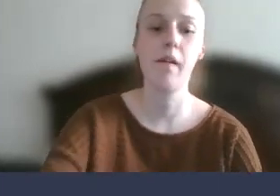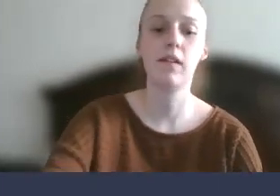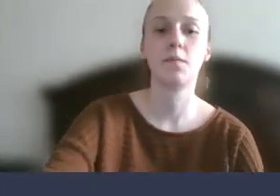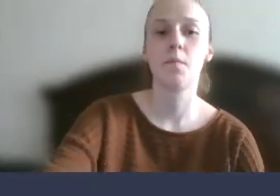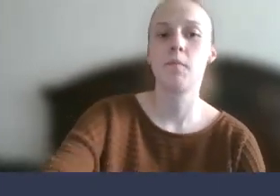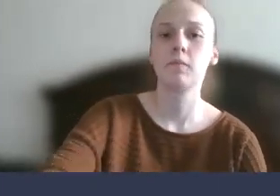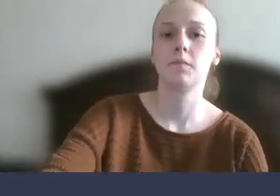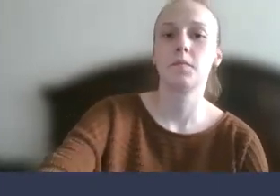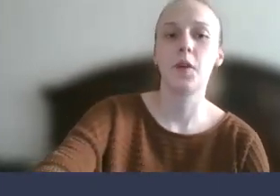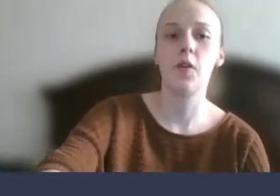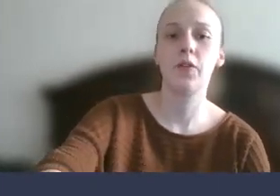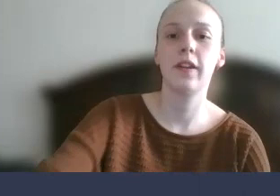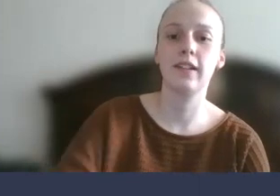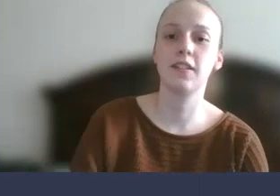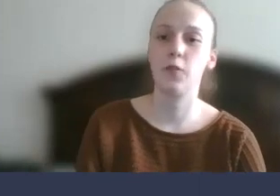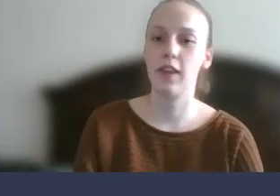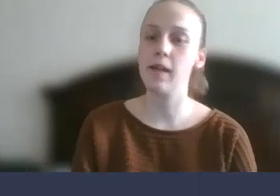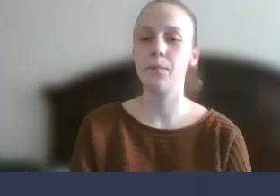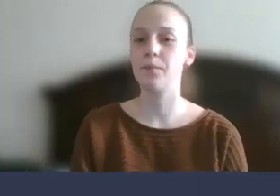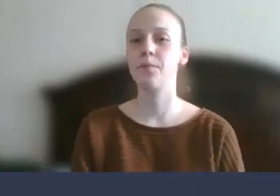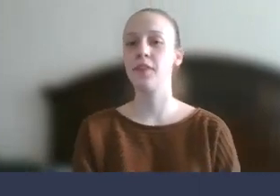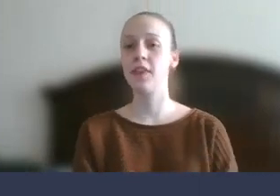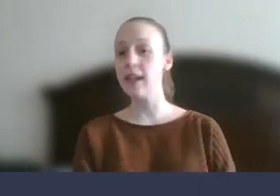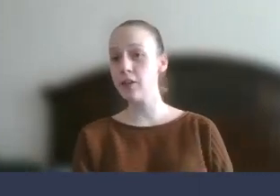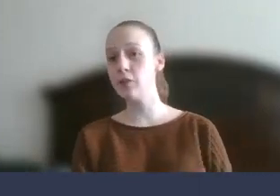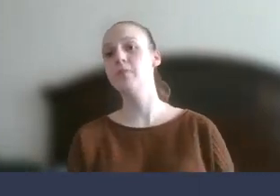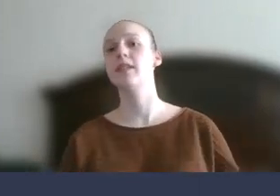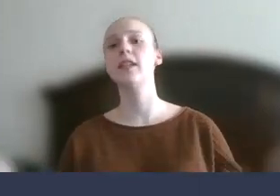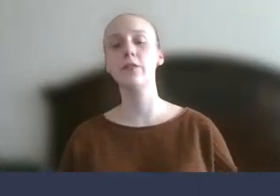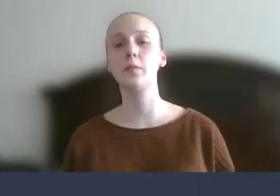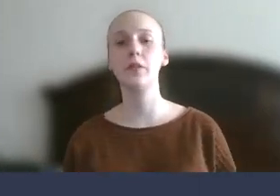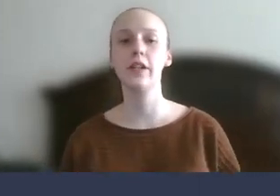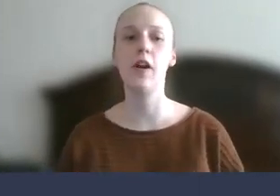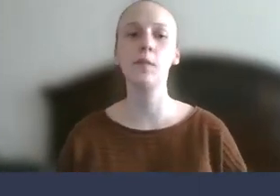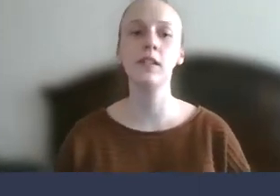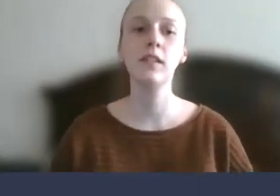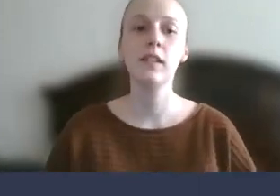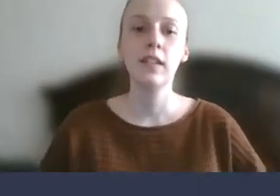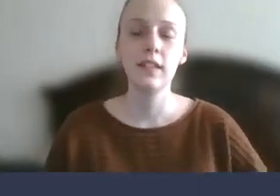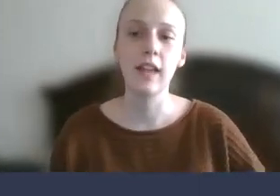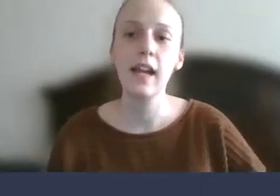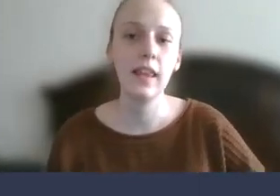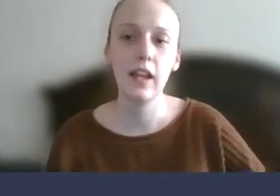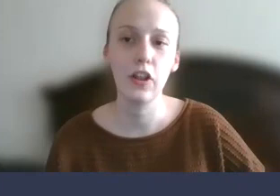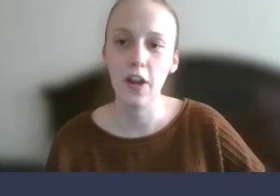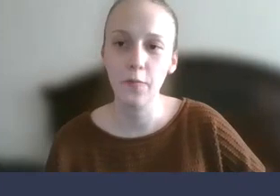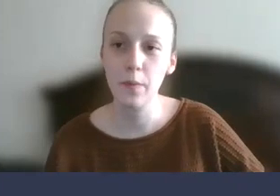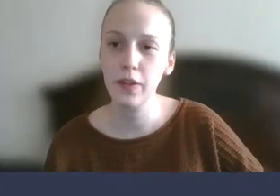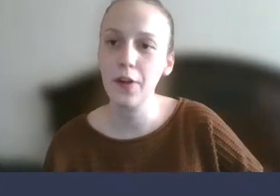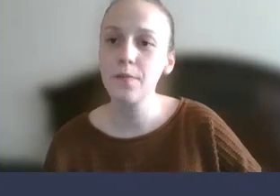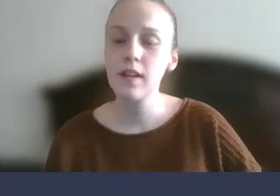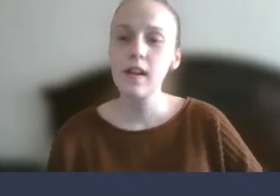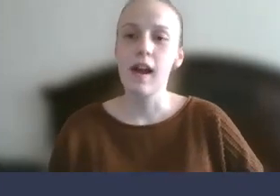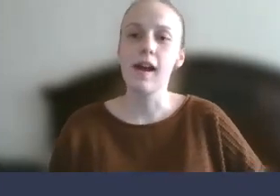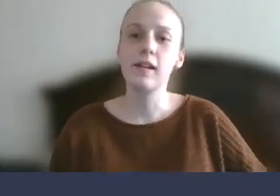Okay. Going through the next 4 then. Thank you. Thank you is a pretty common sign that a lot of